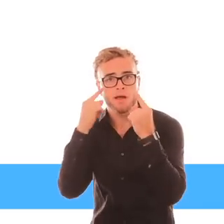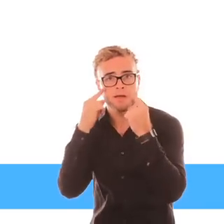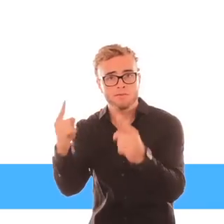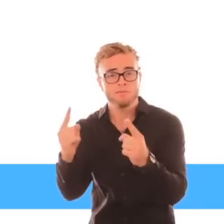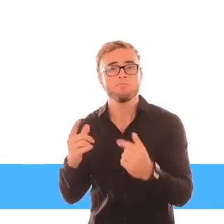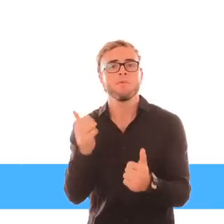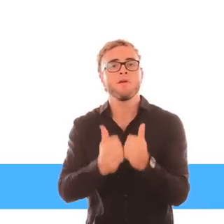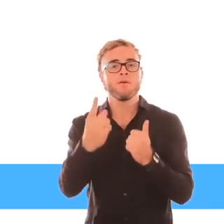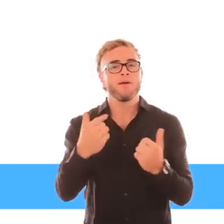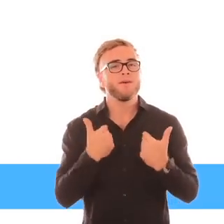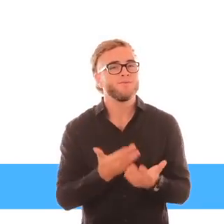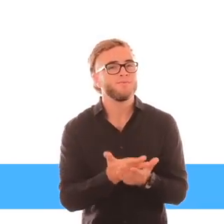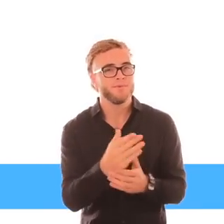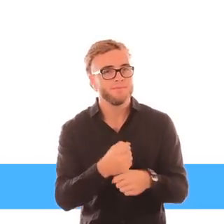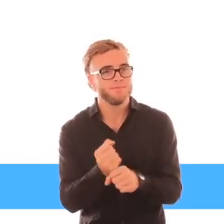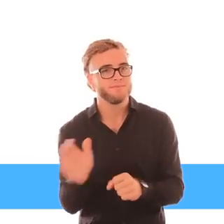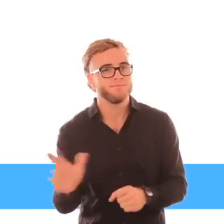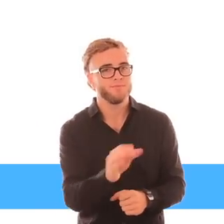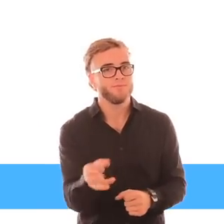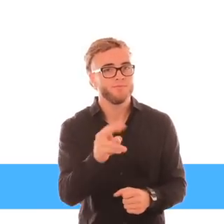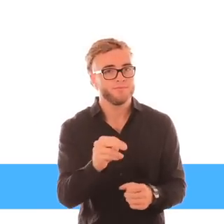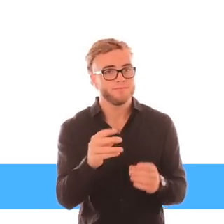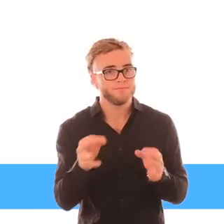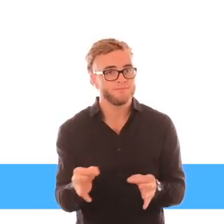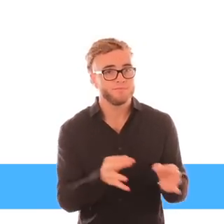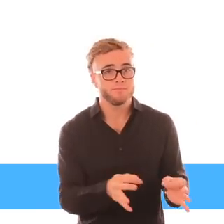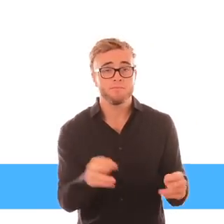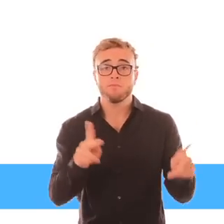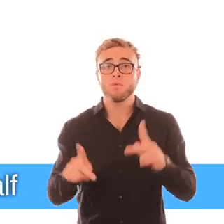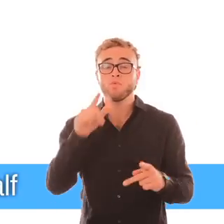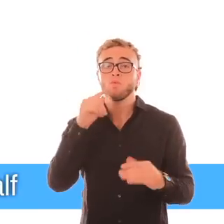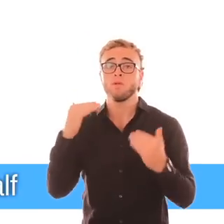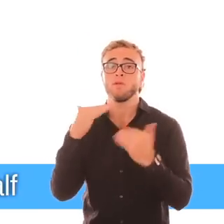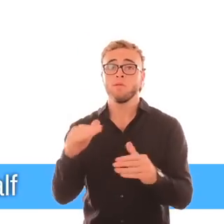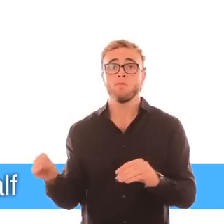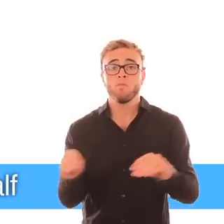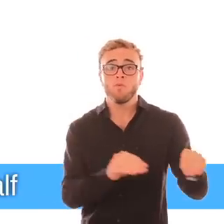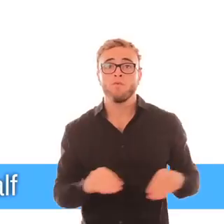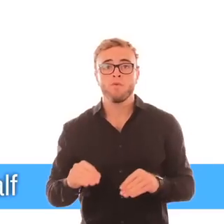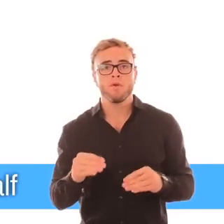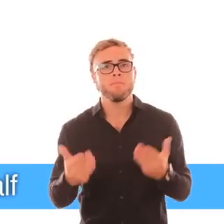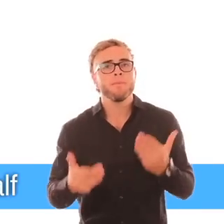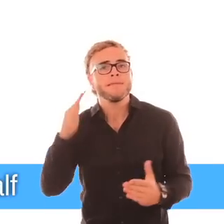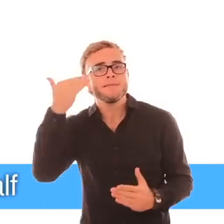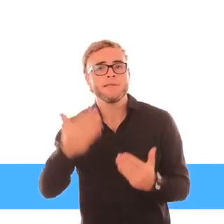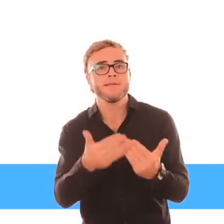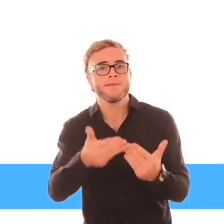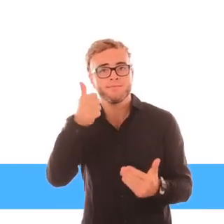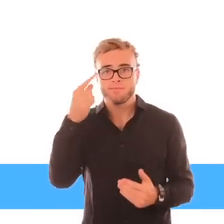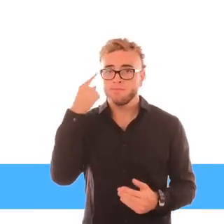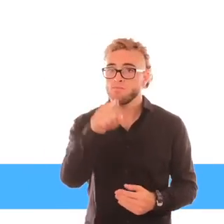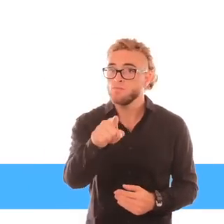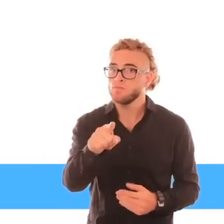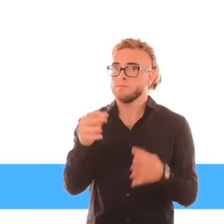Everyone has the right to make their own decisions. When people have limited mobility, it might seem easier or faster for you to decide on their behalf